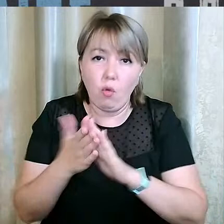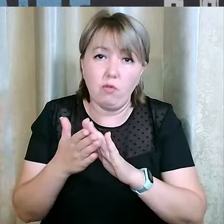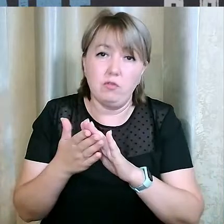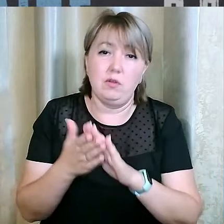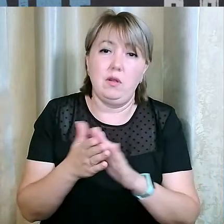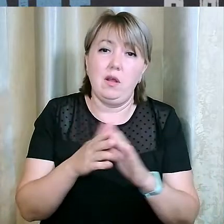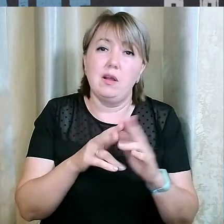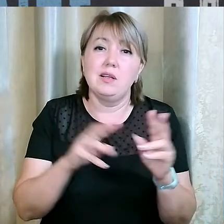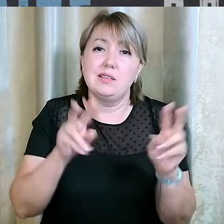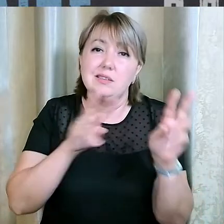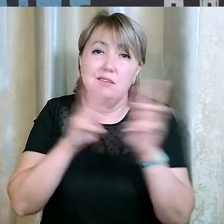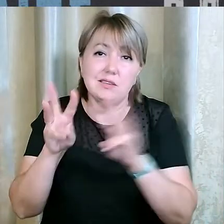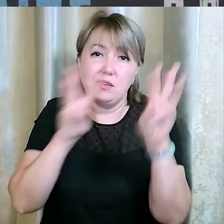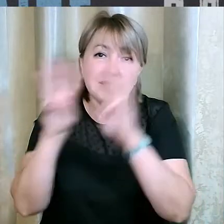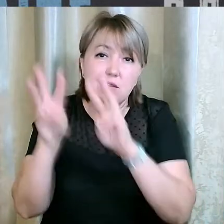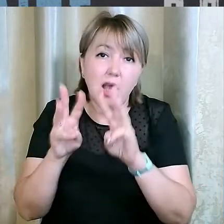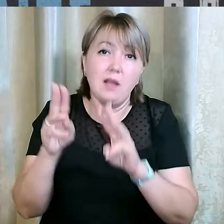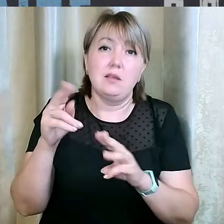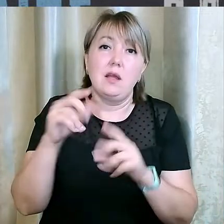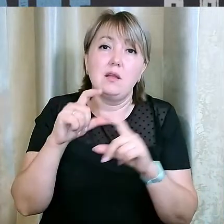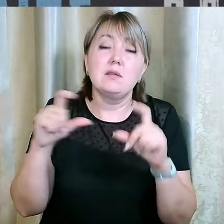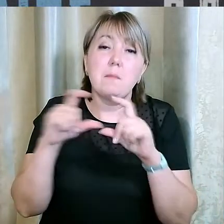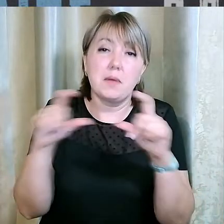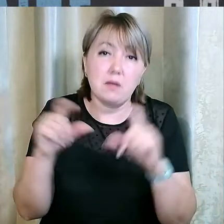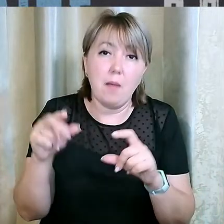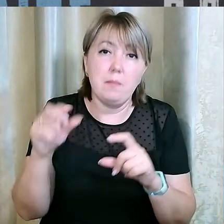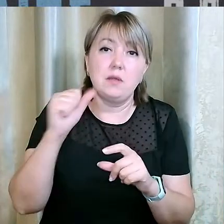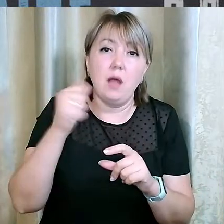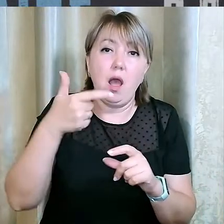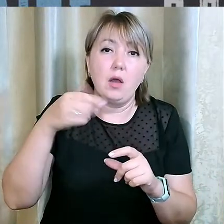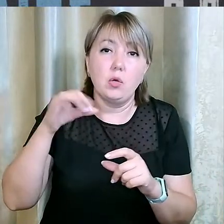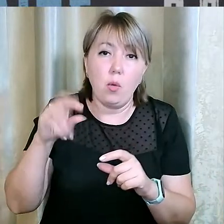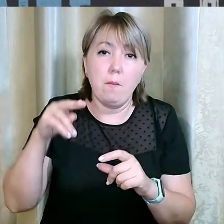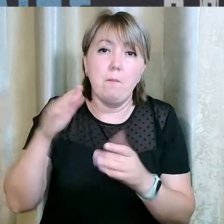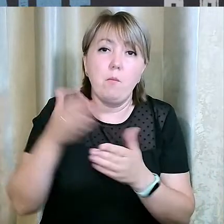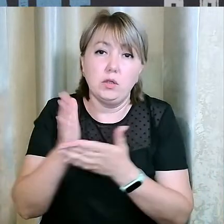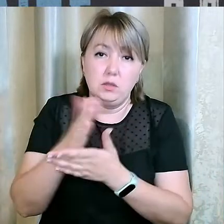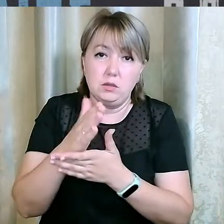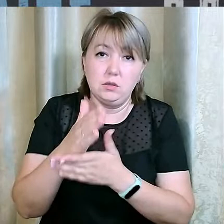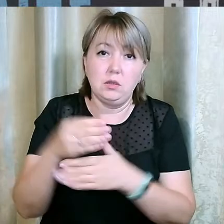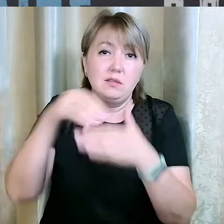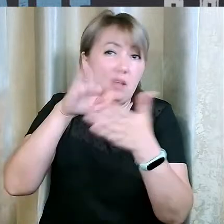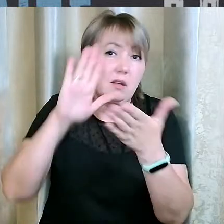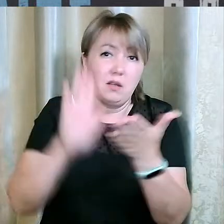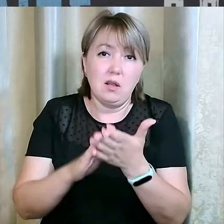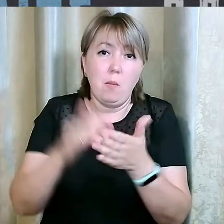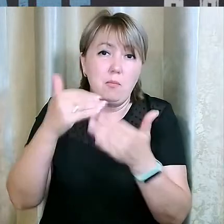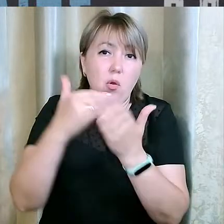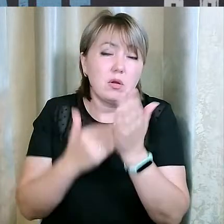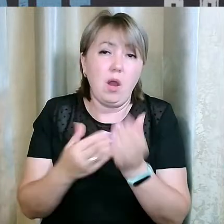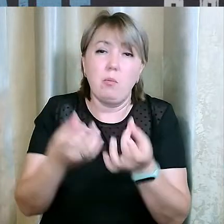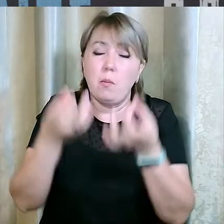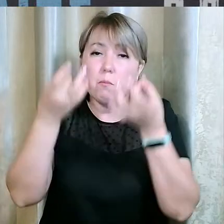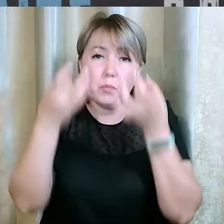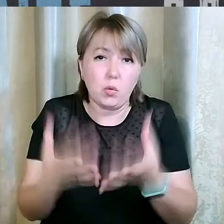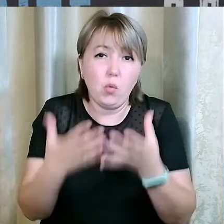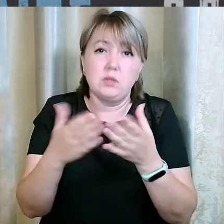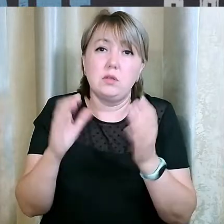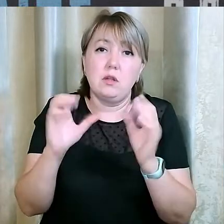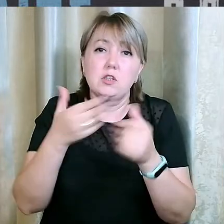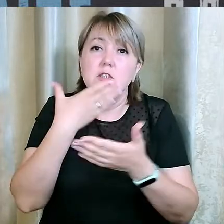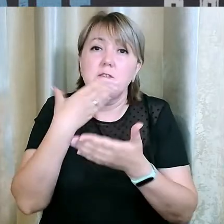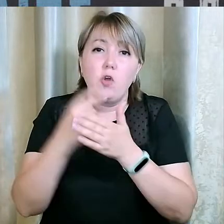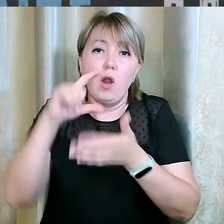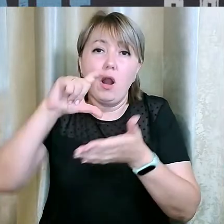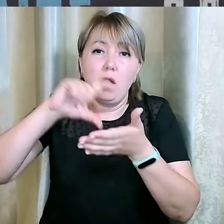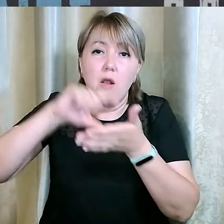USAID Agro 2023. Follow the our Viber group Agrarian Odesa for more details. It is